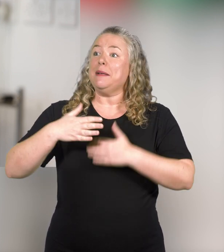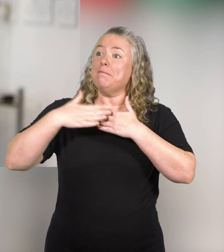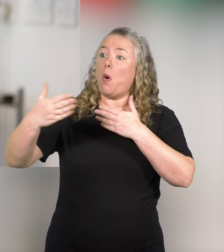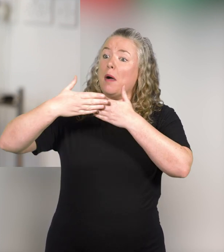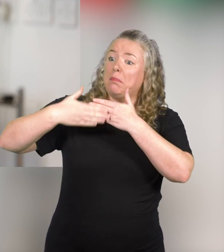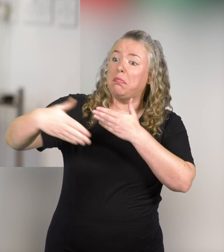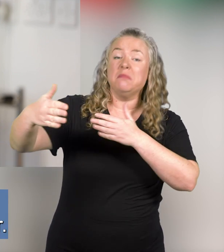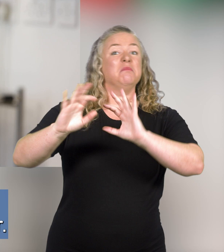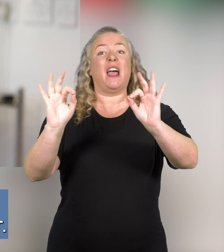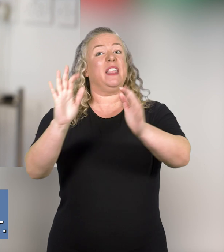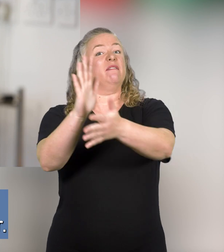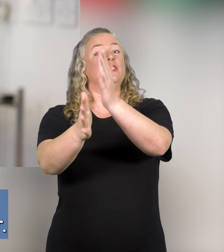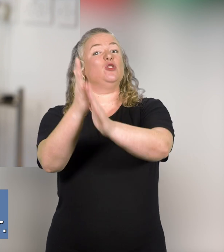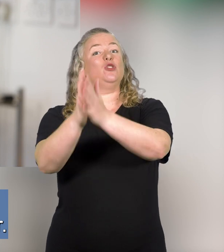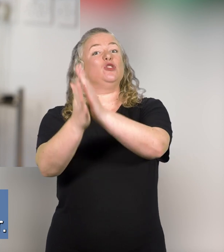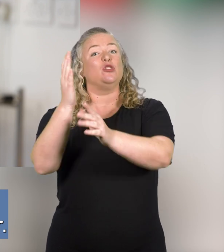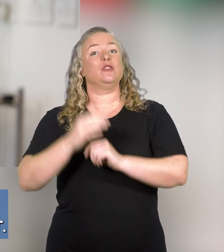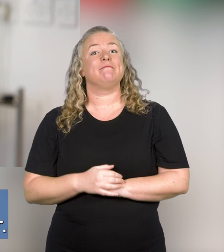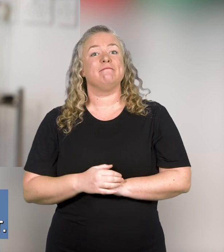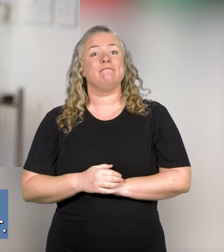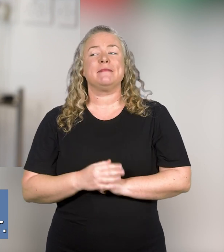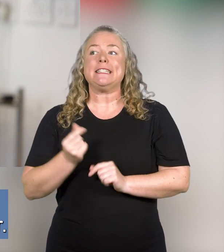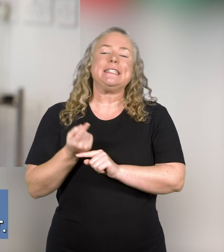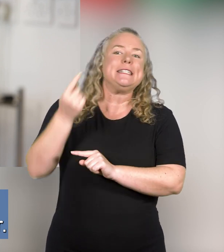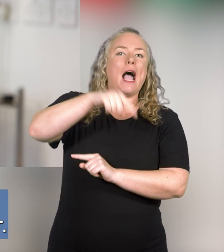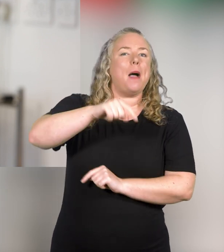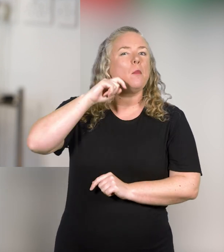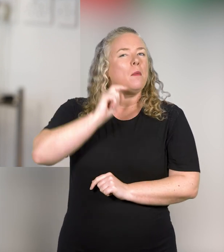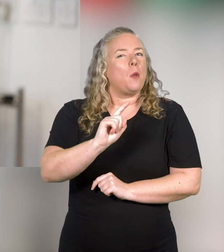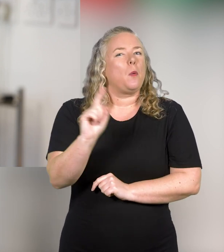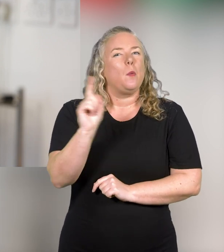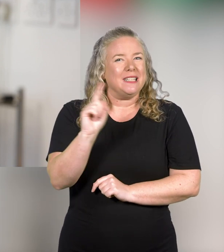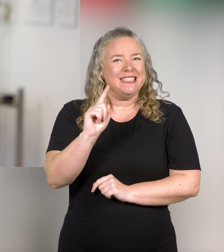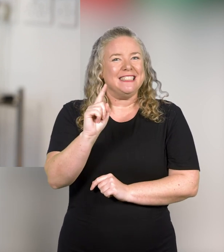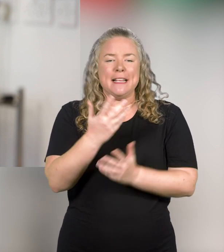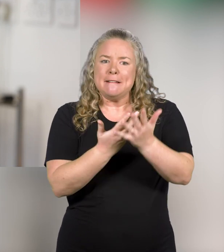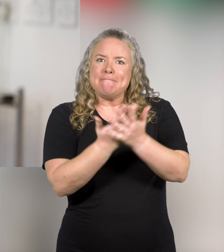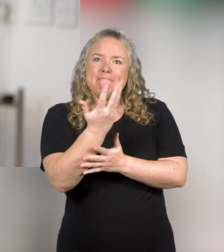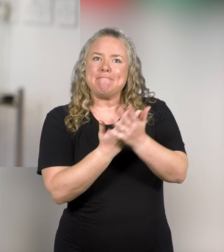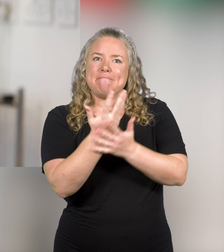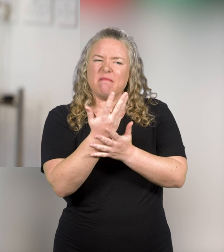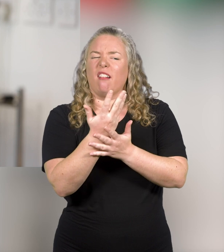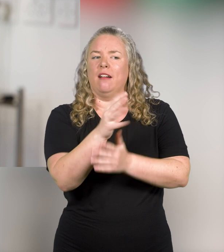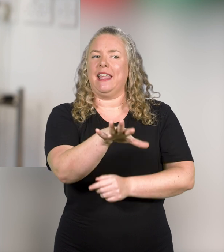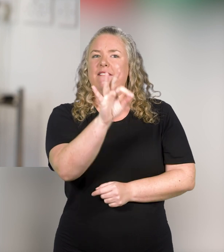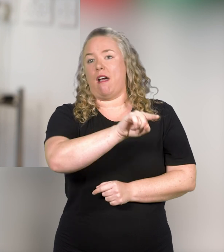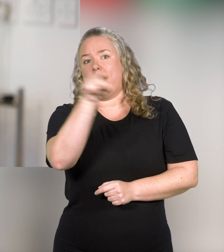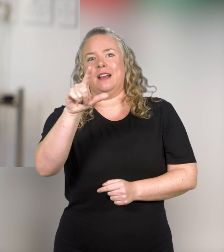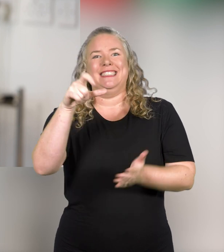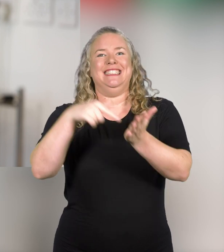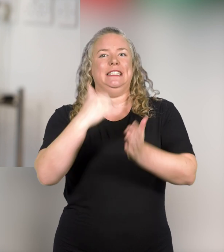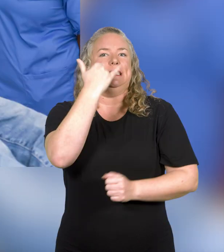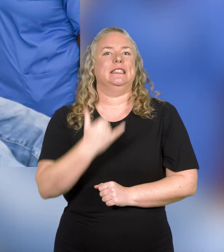to say actually everything seems all right at the moment and we don't need to do anything further. But for some people we'll invite you to go on and